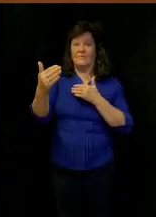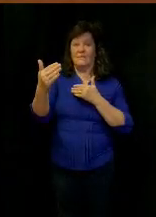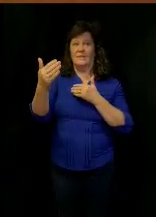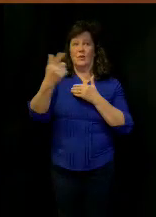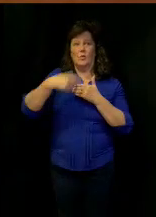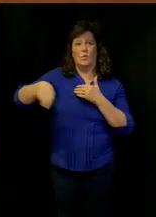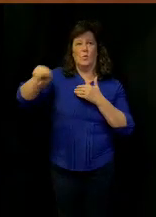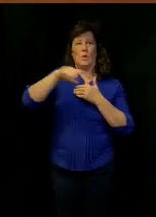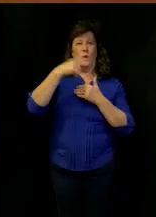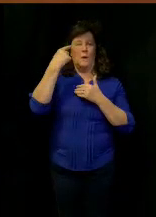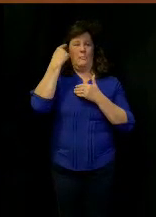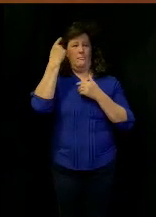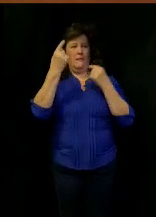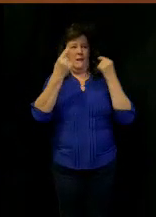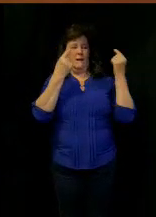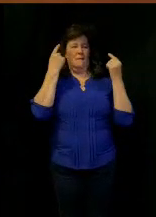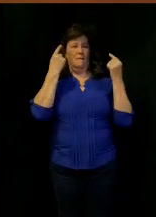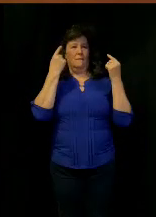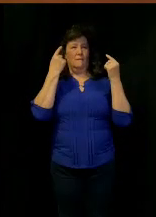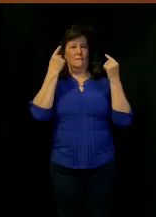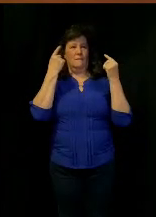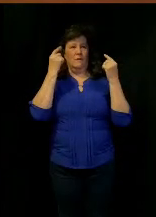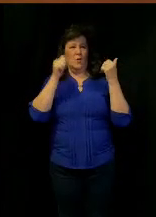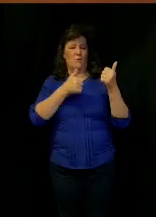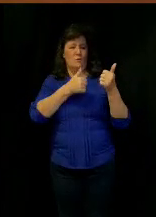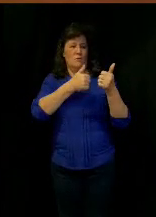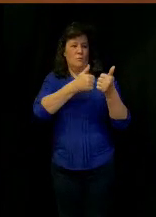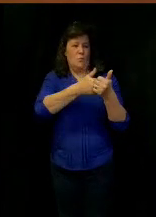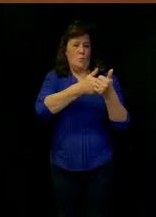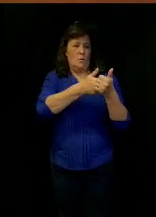We regard no one according to the what?